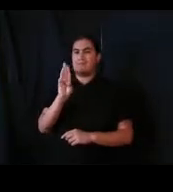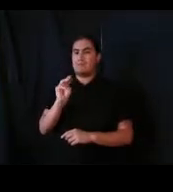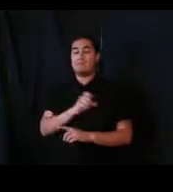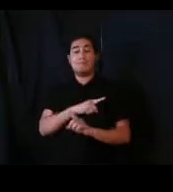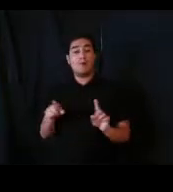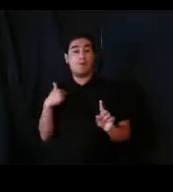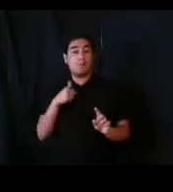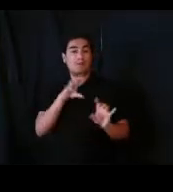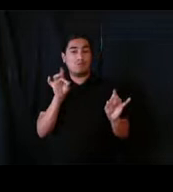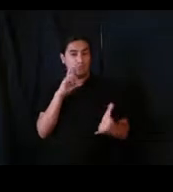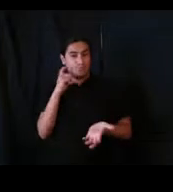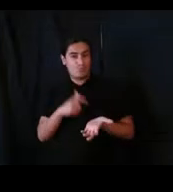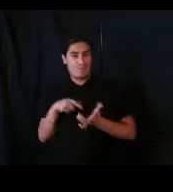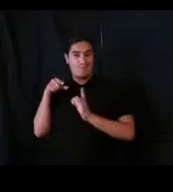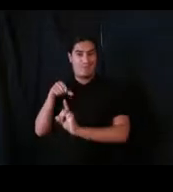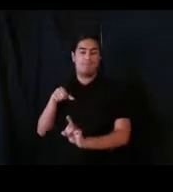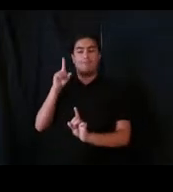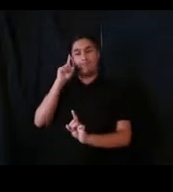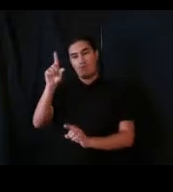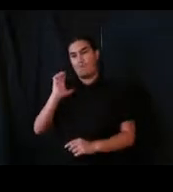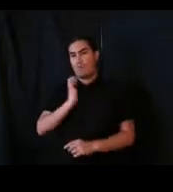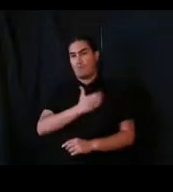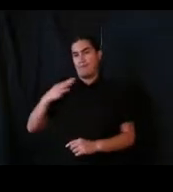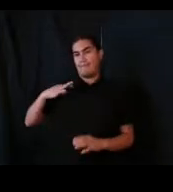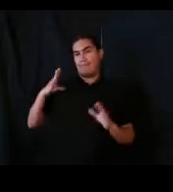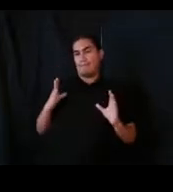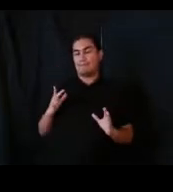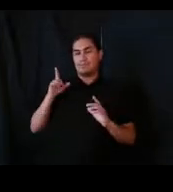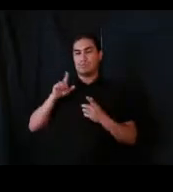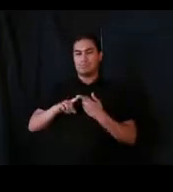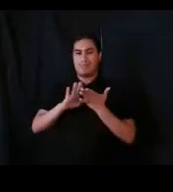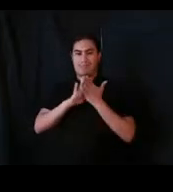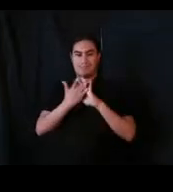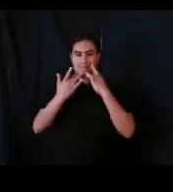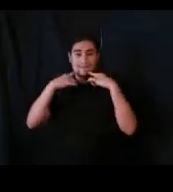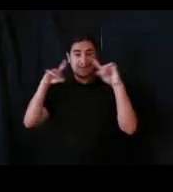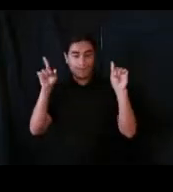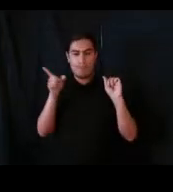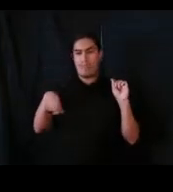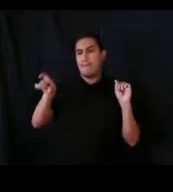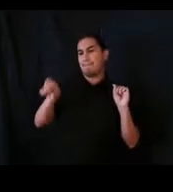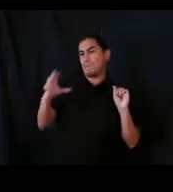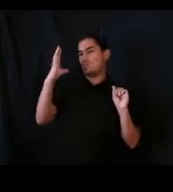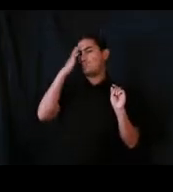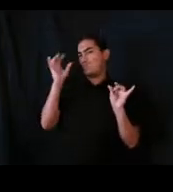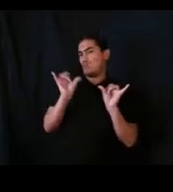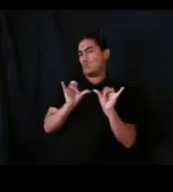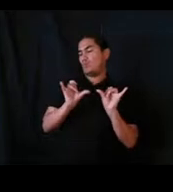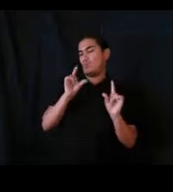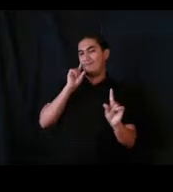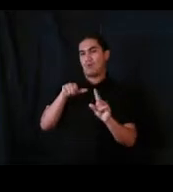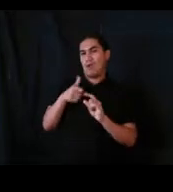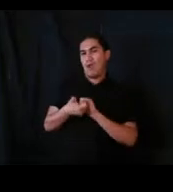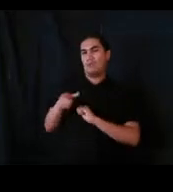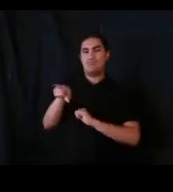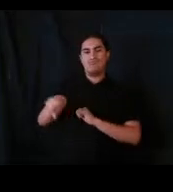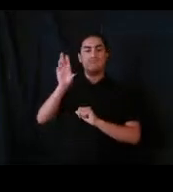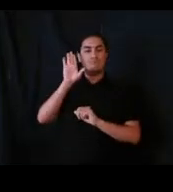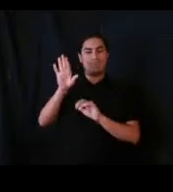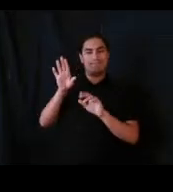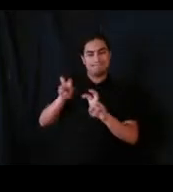recognize that in order for our applicants to be successful they need to know uh the scale by which they'll be assessed